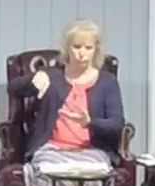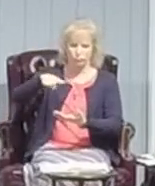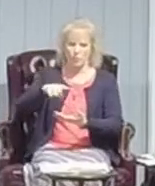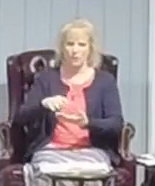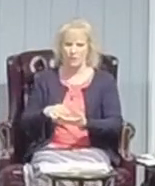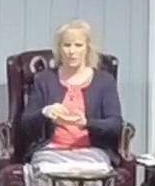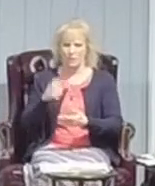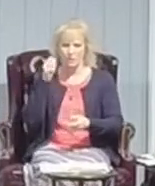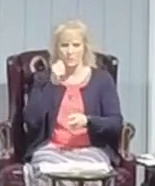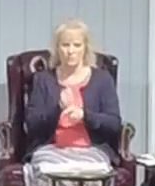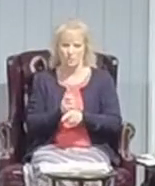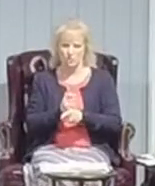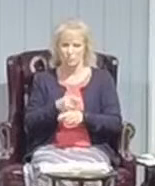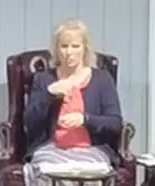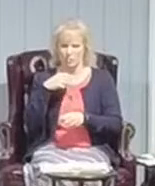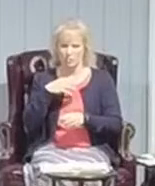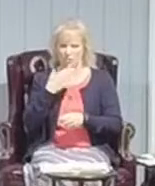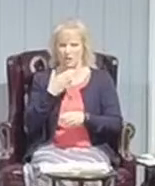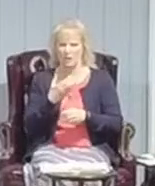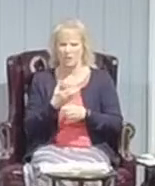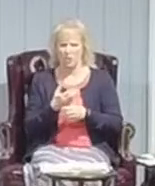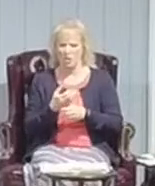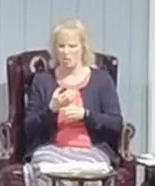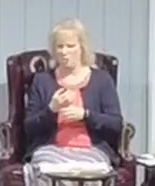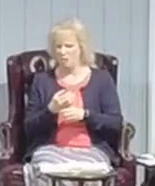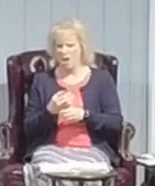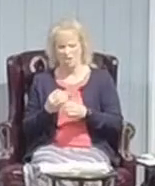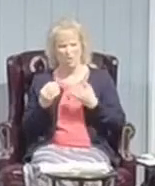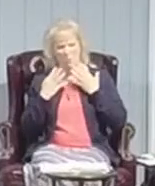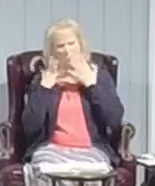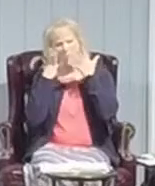The sister's yelling, don't embarrass the family.